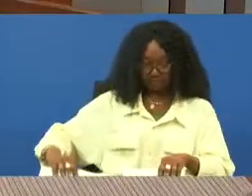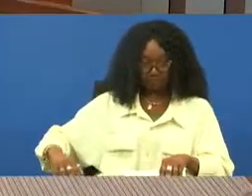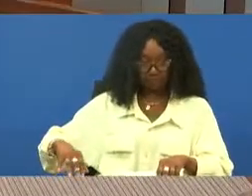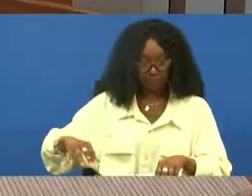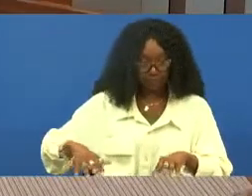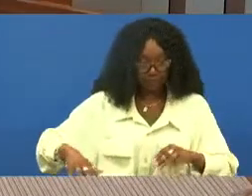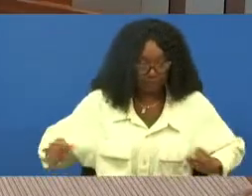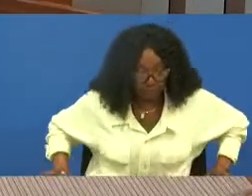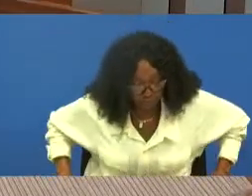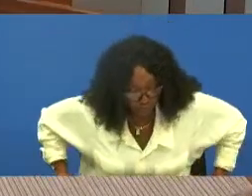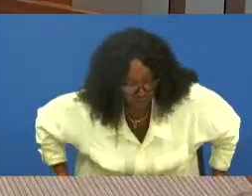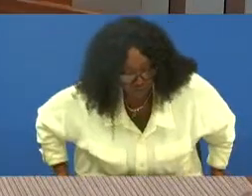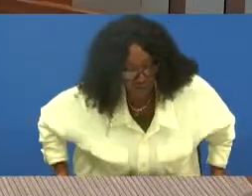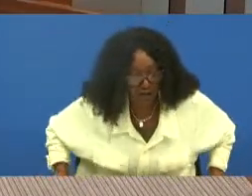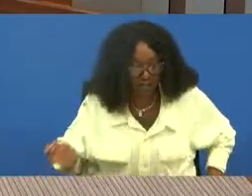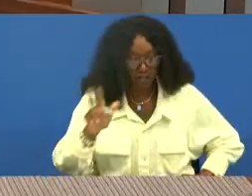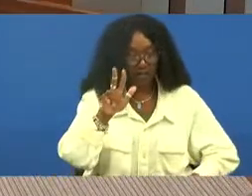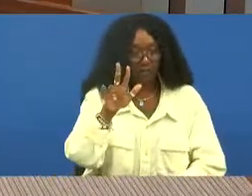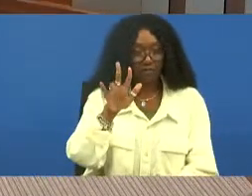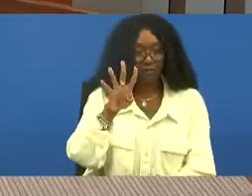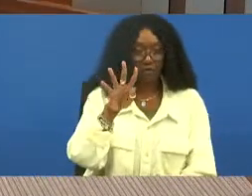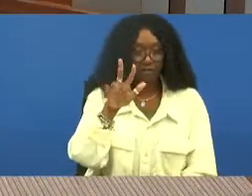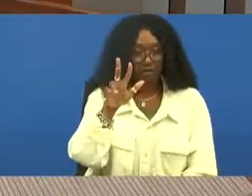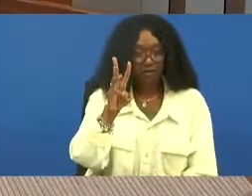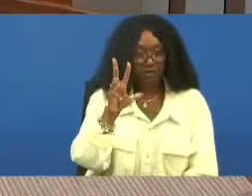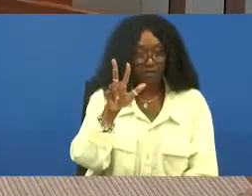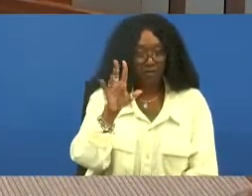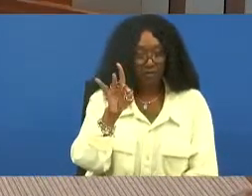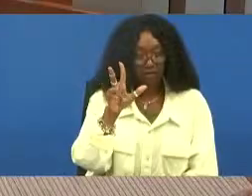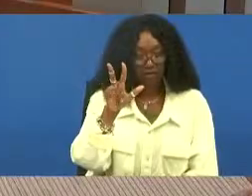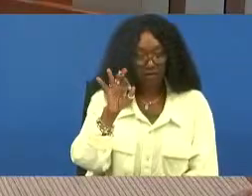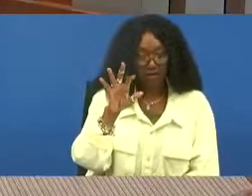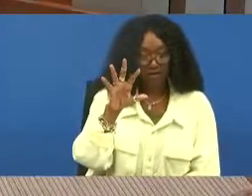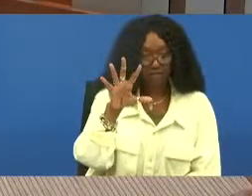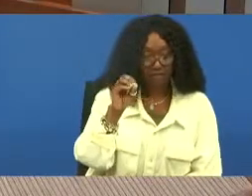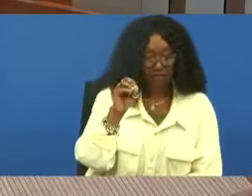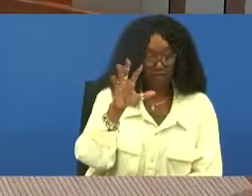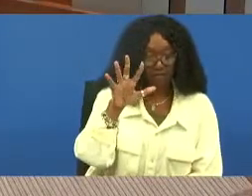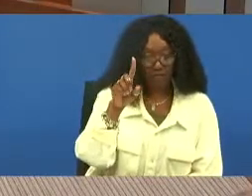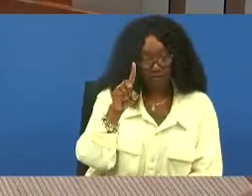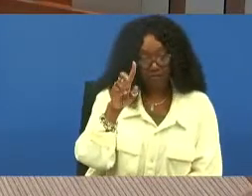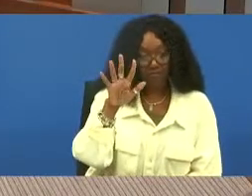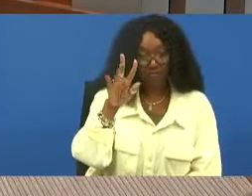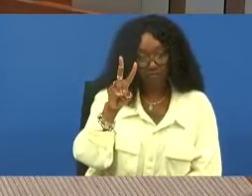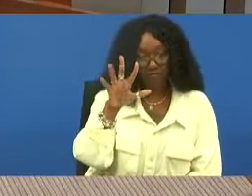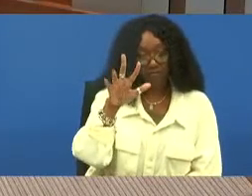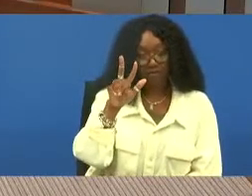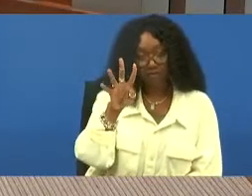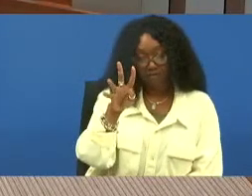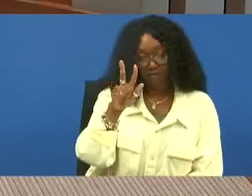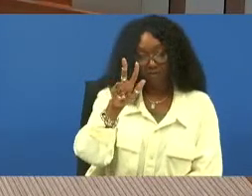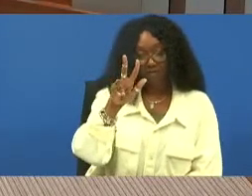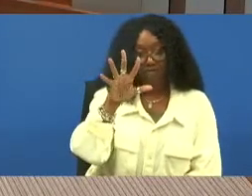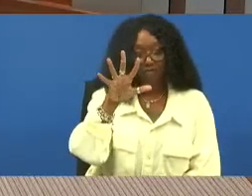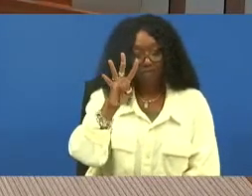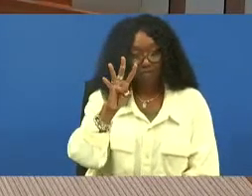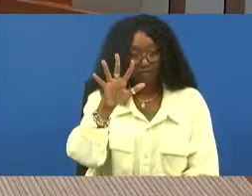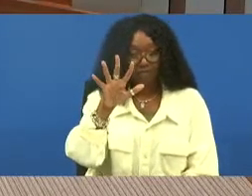41, 42, 43, 45, 46, 49, 50, 51, 52, 53, 54,